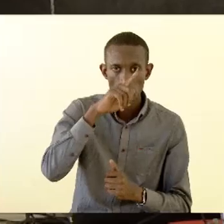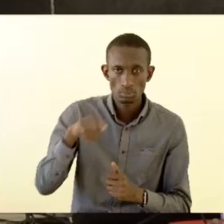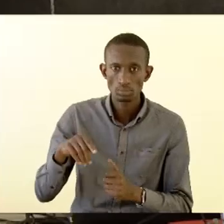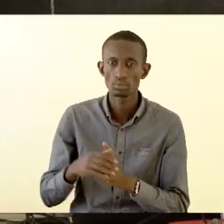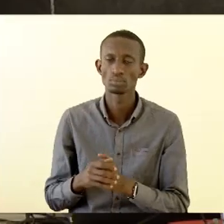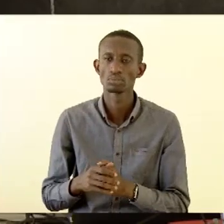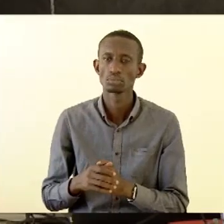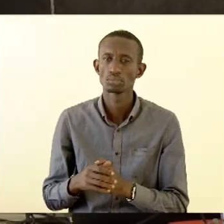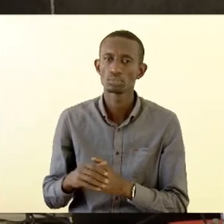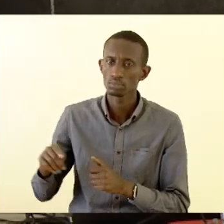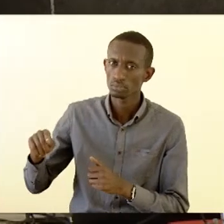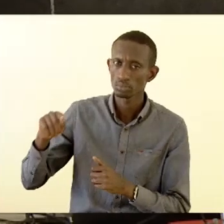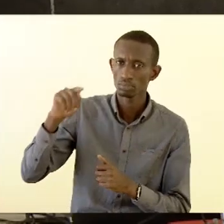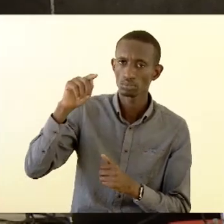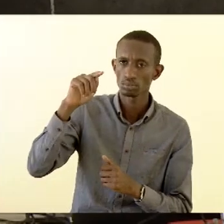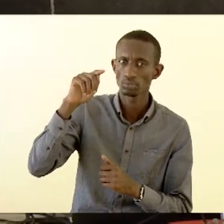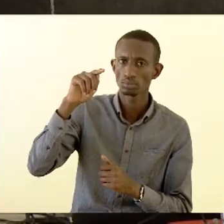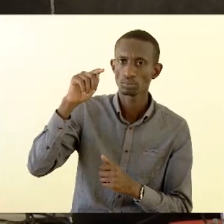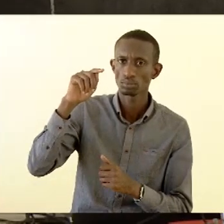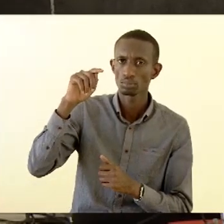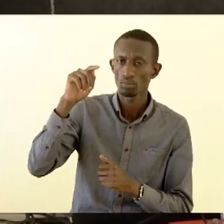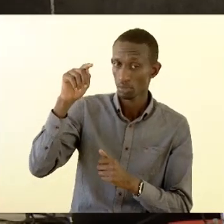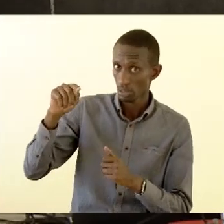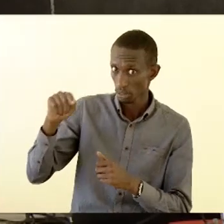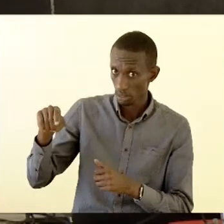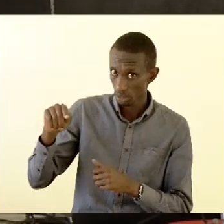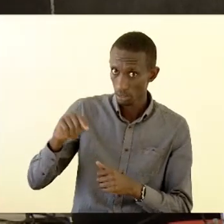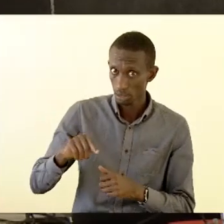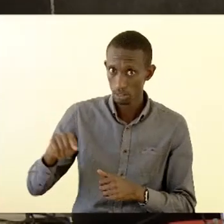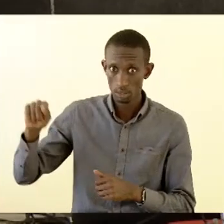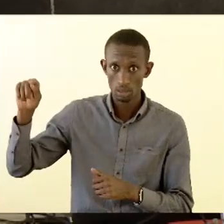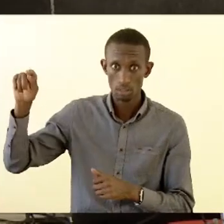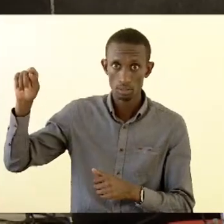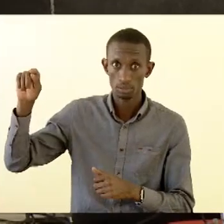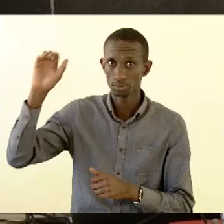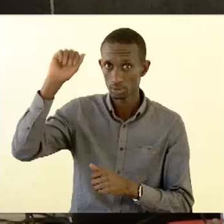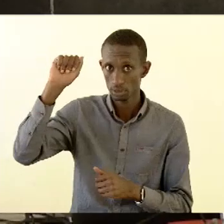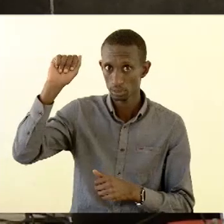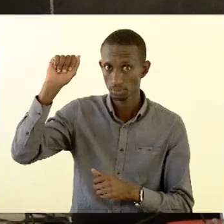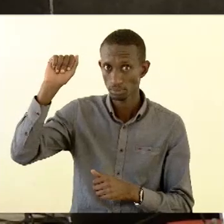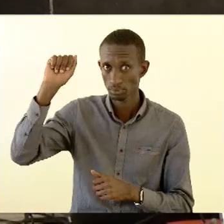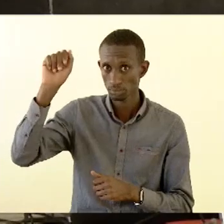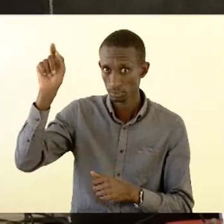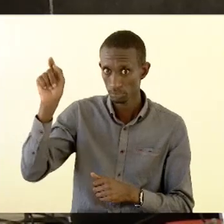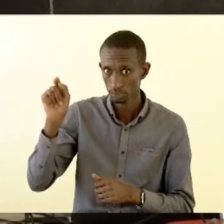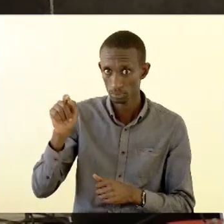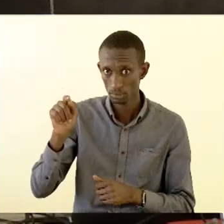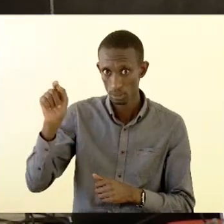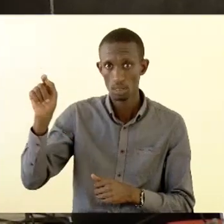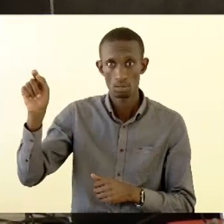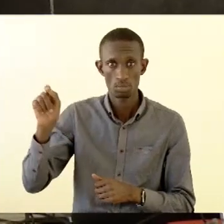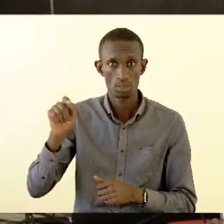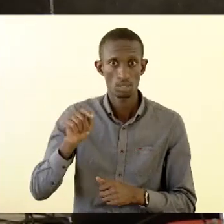to X, and you know the one to go next after X will be Z in the 3